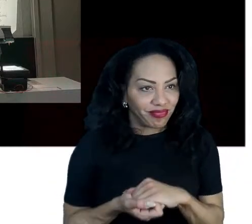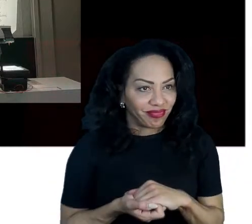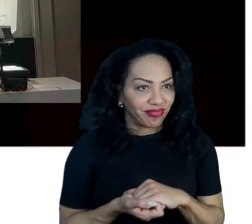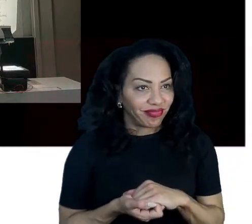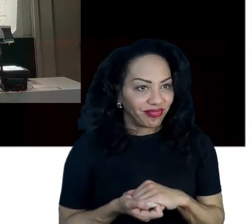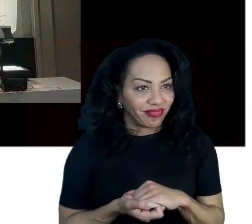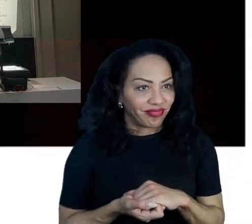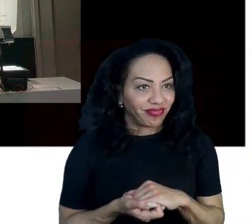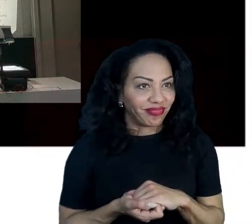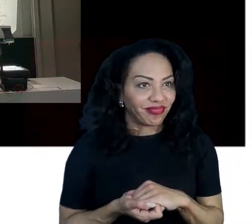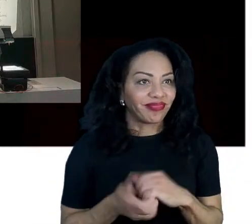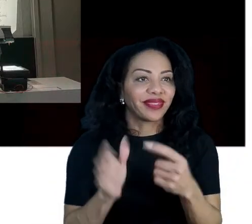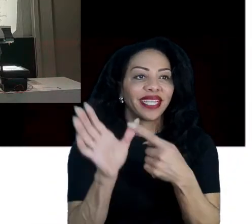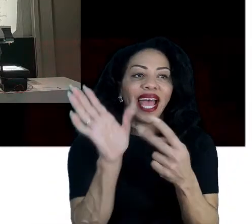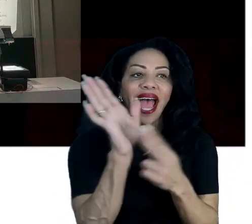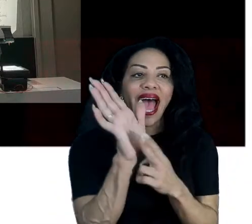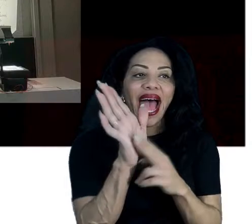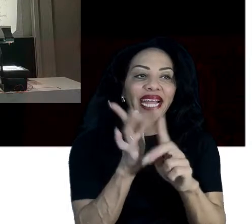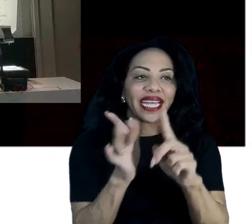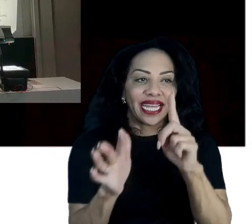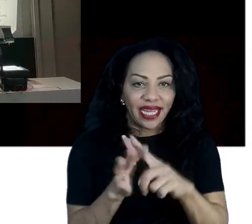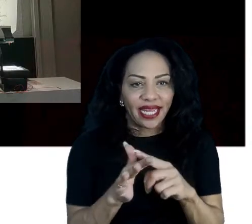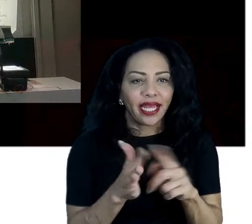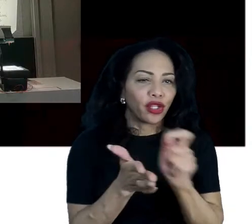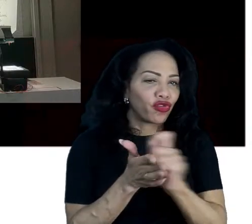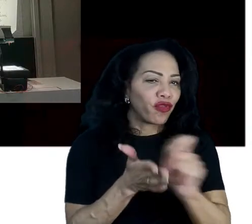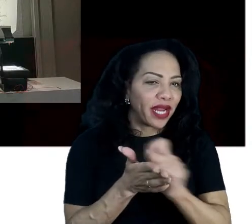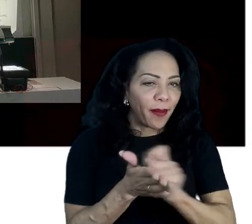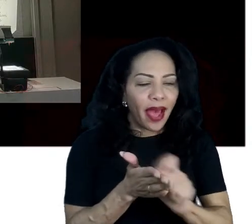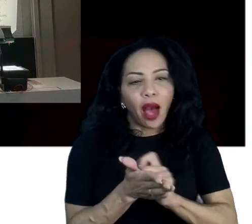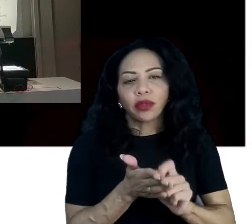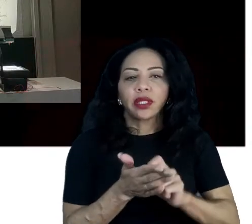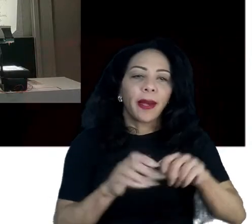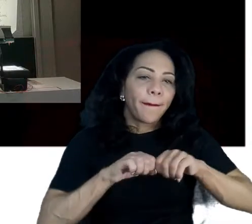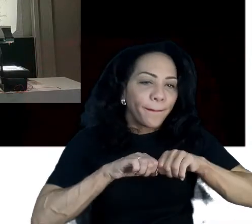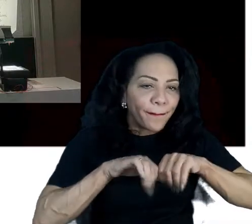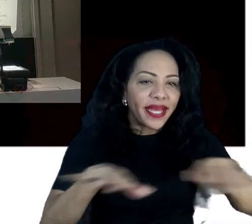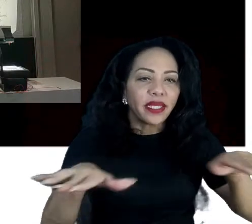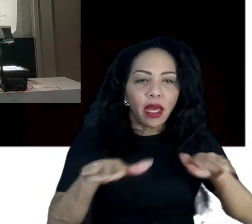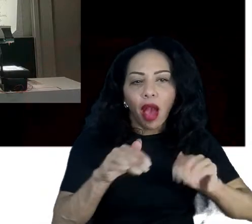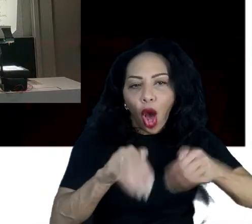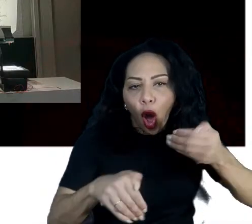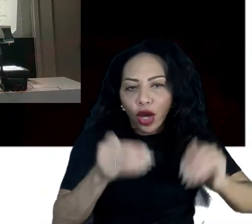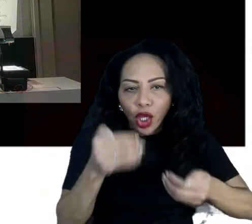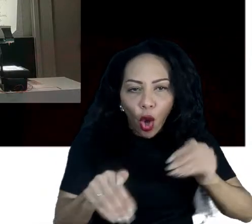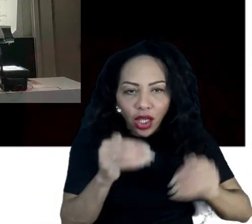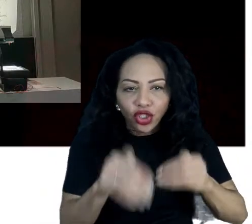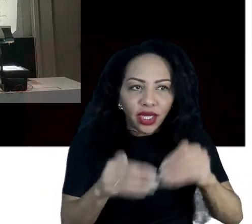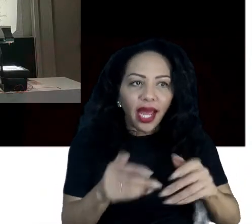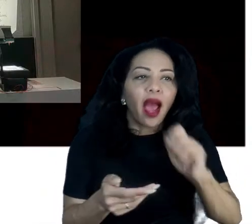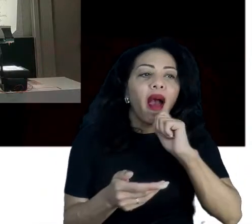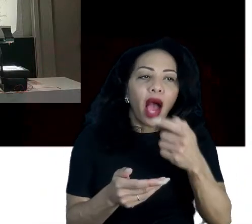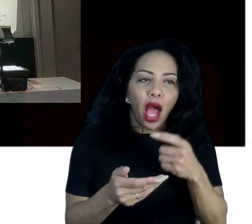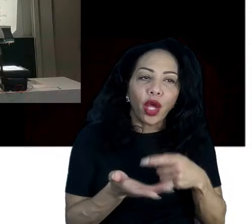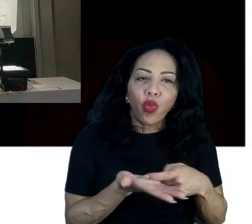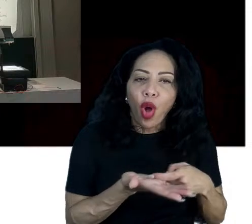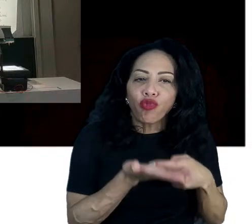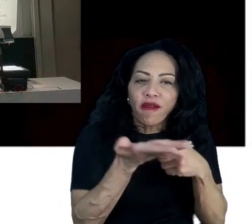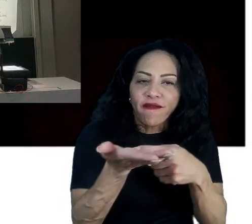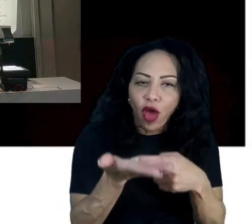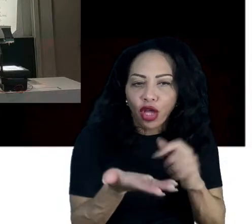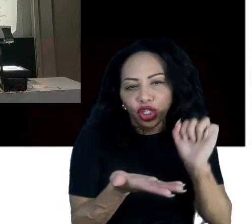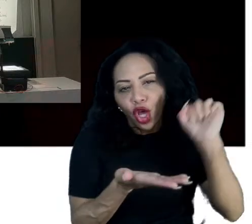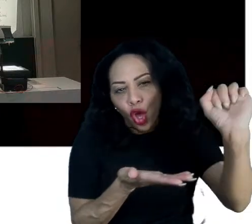Annie has written extensively about media archaeology, and I can reference some kind of books for people that, or a reading list for people